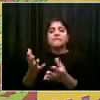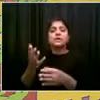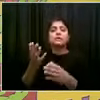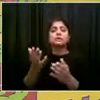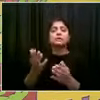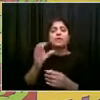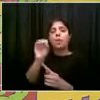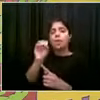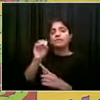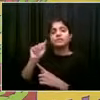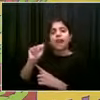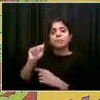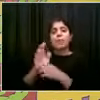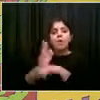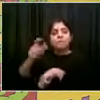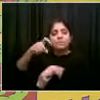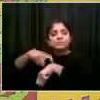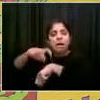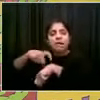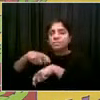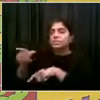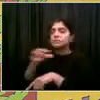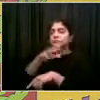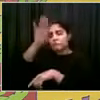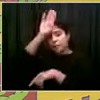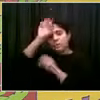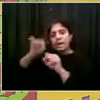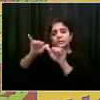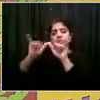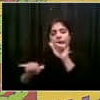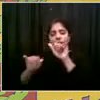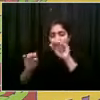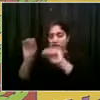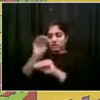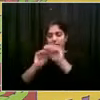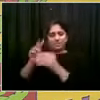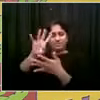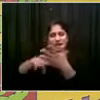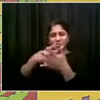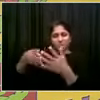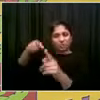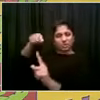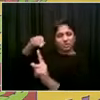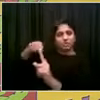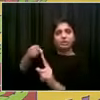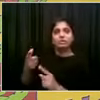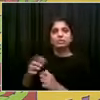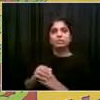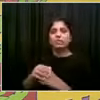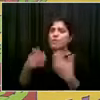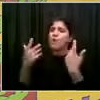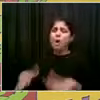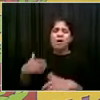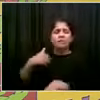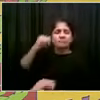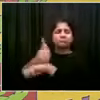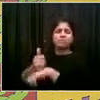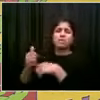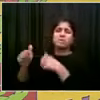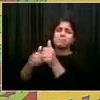been literally given his entire life to the people of New York City, that we will be ready.